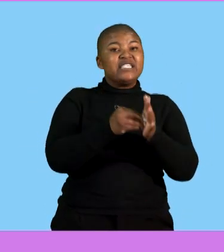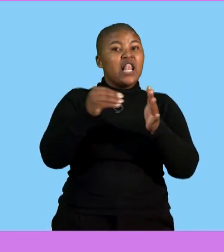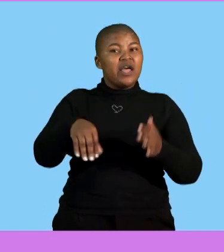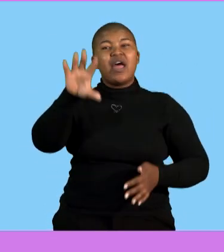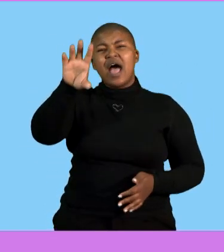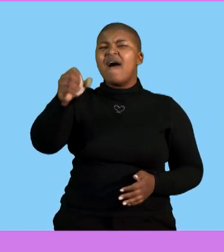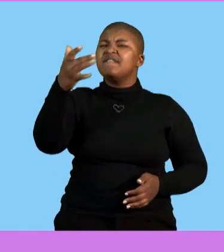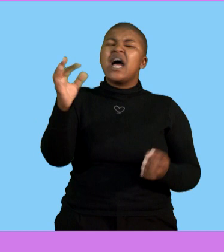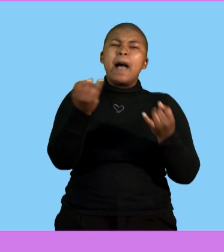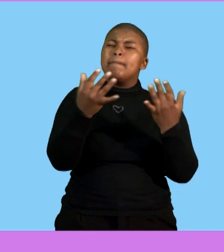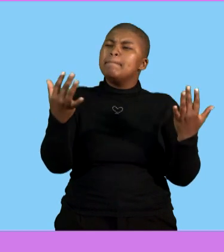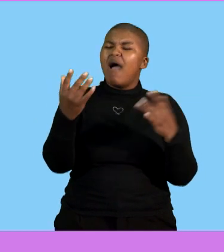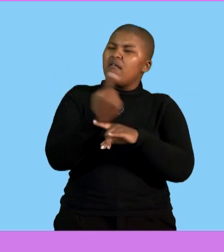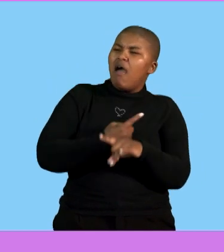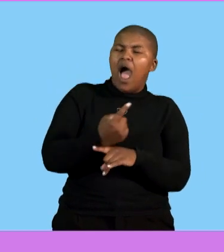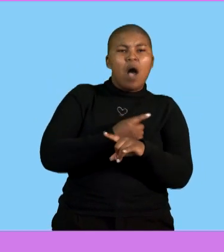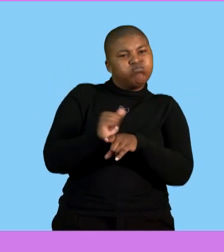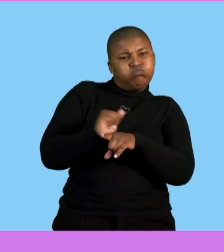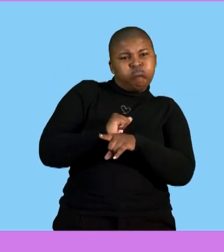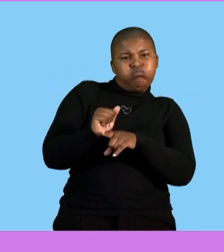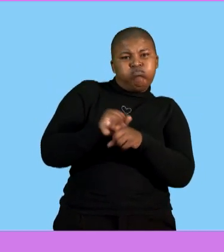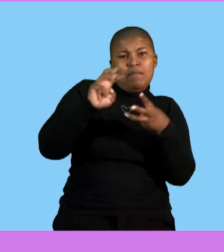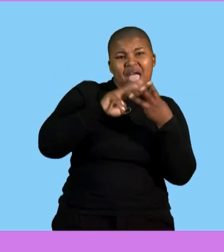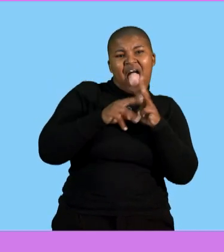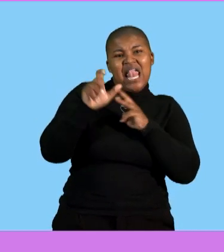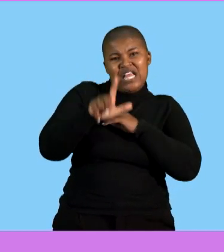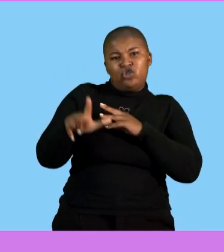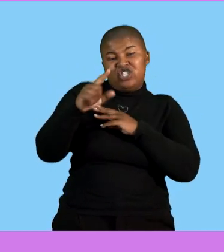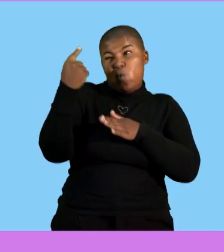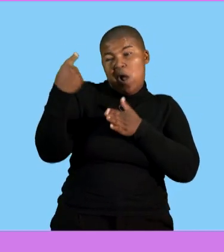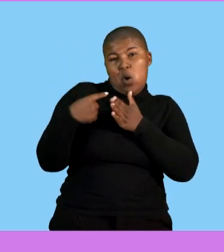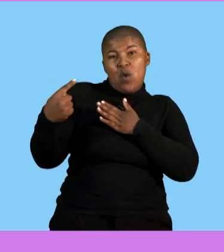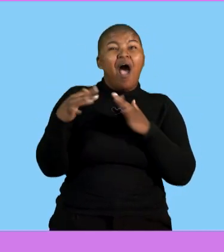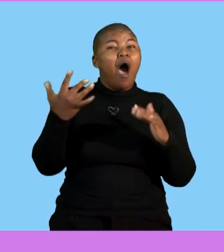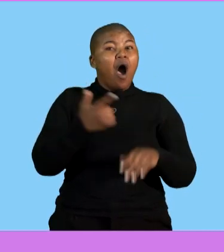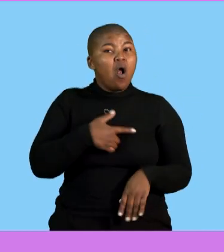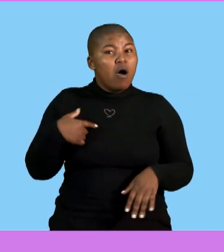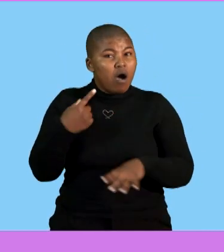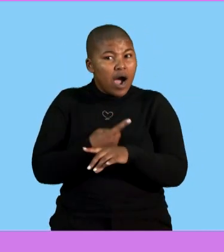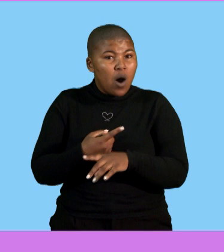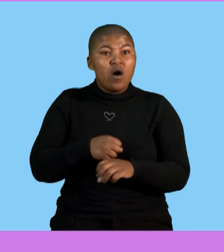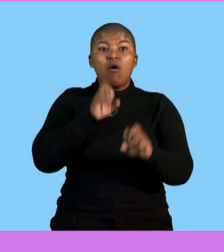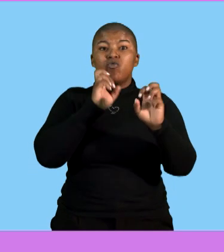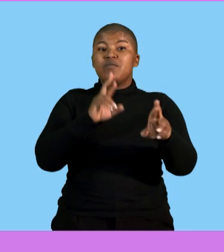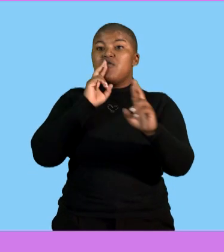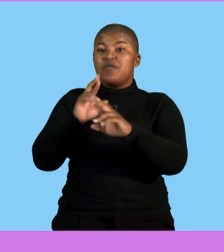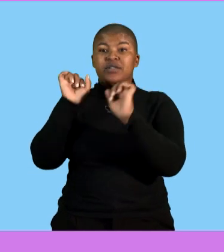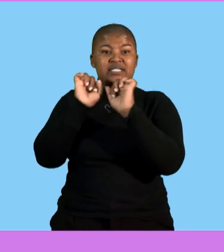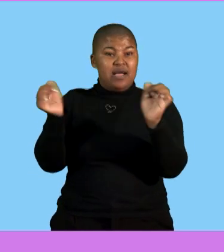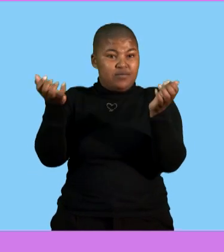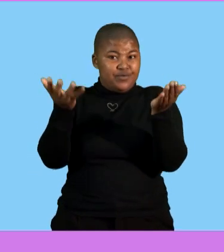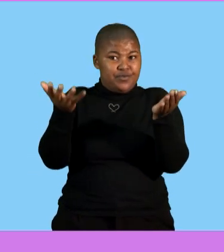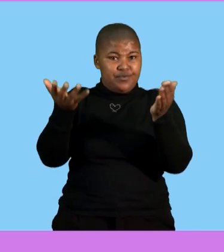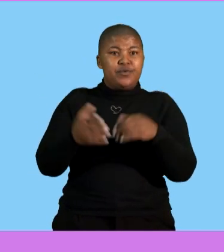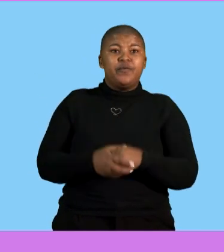hours they spent practicing mathematical literacy in a week. Their responses are given below. The